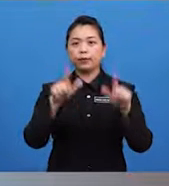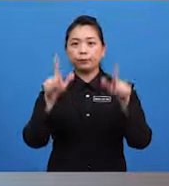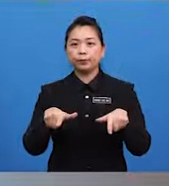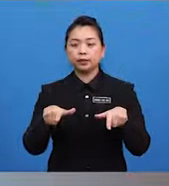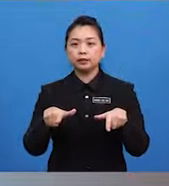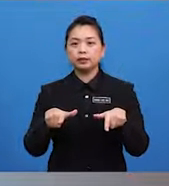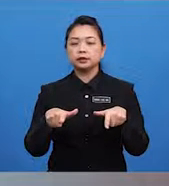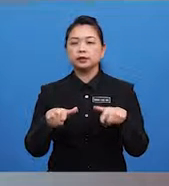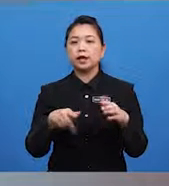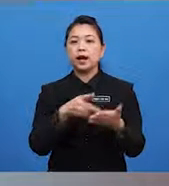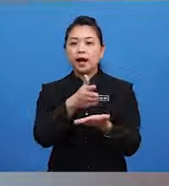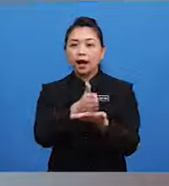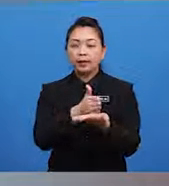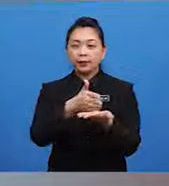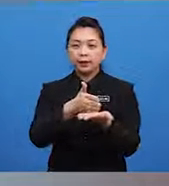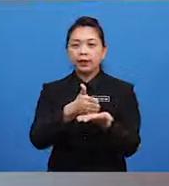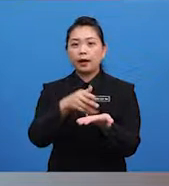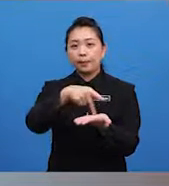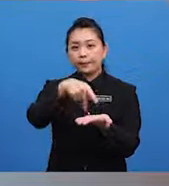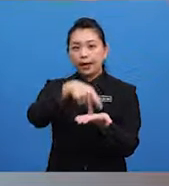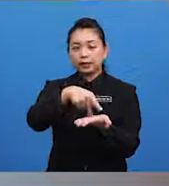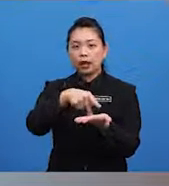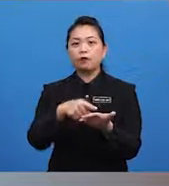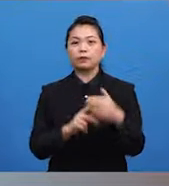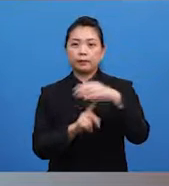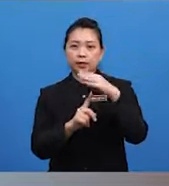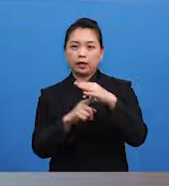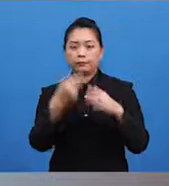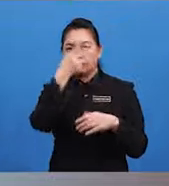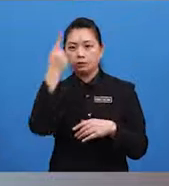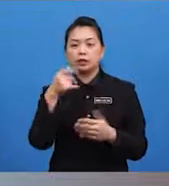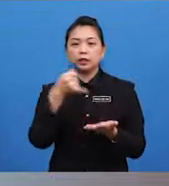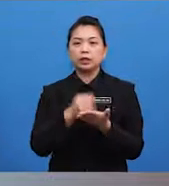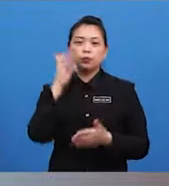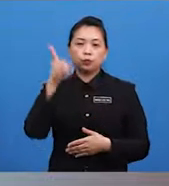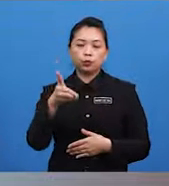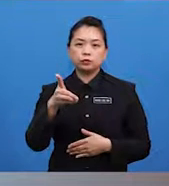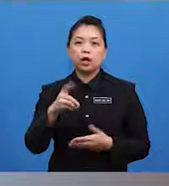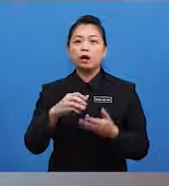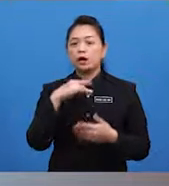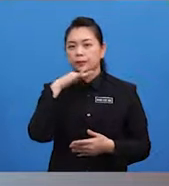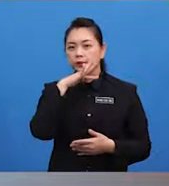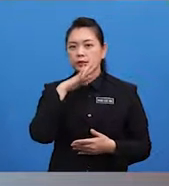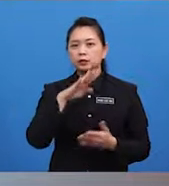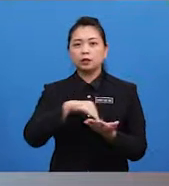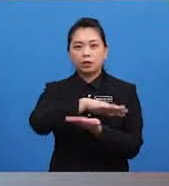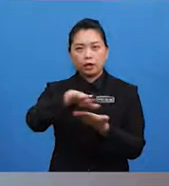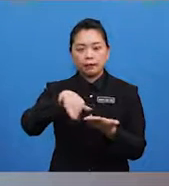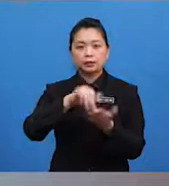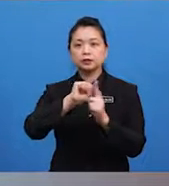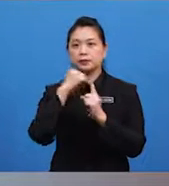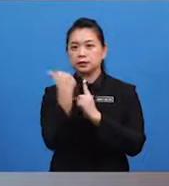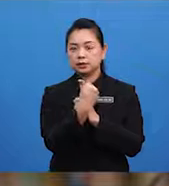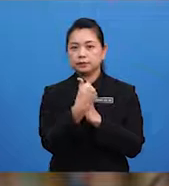the market because it would contaminate the atmosphere of the whole building.